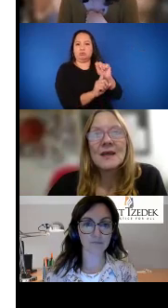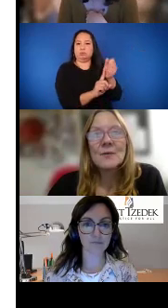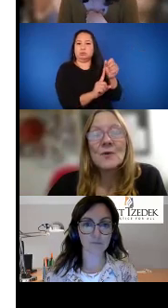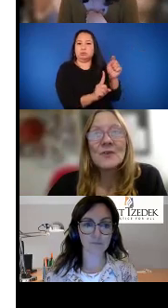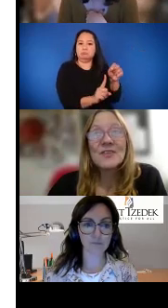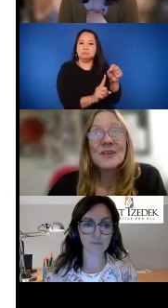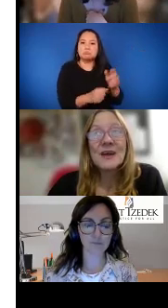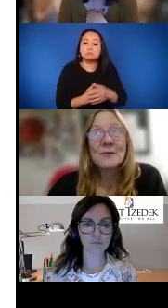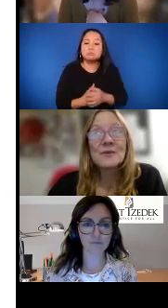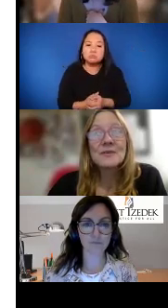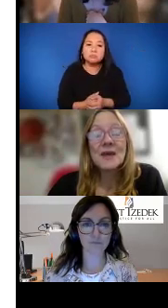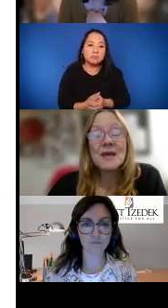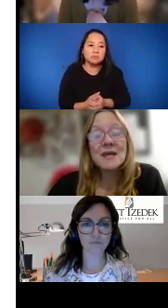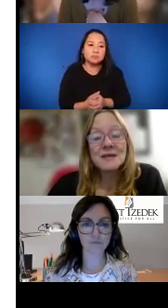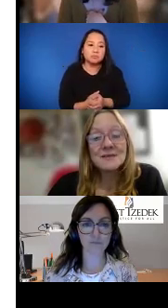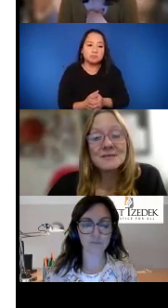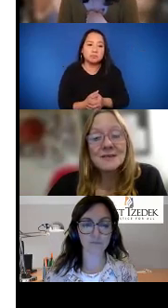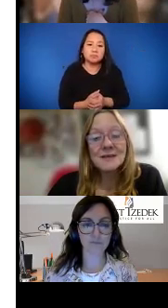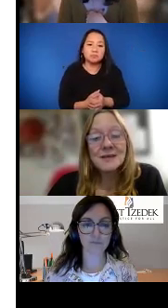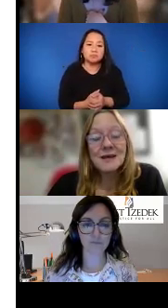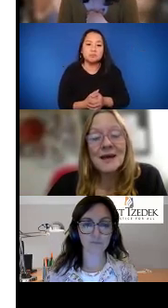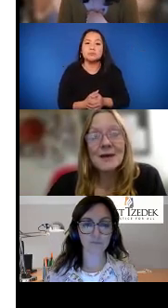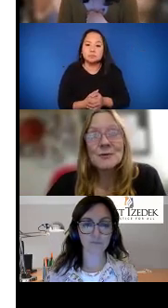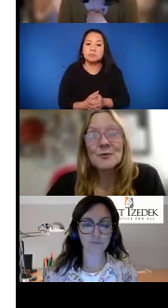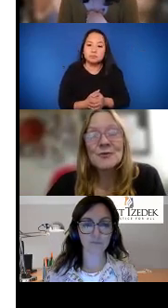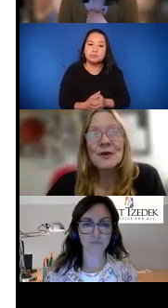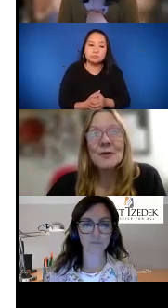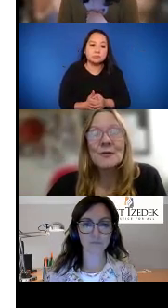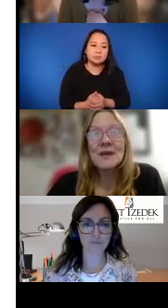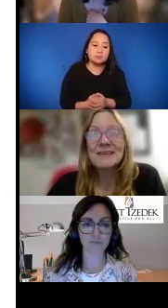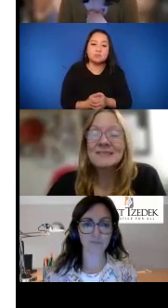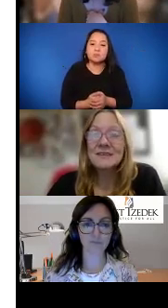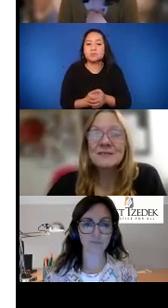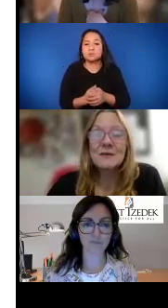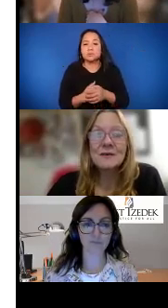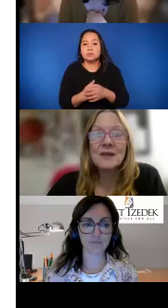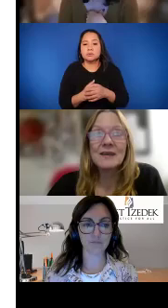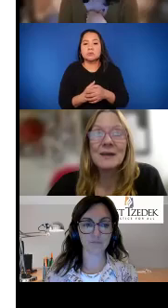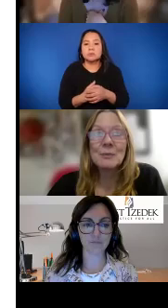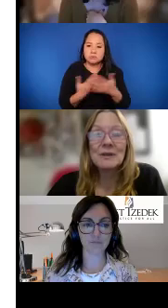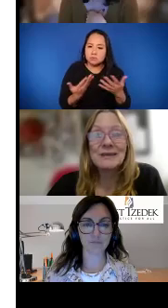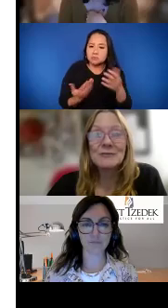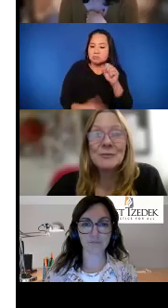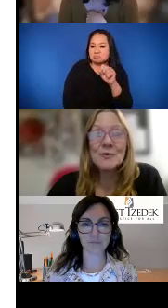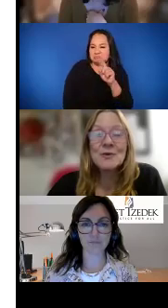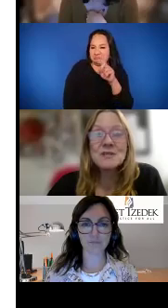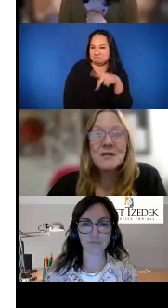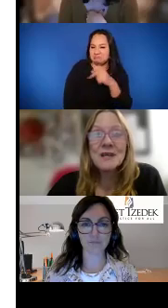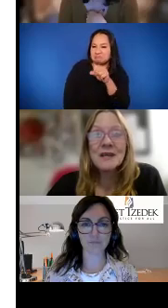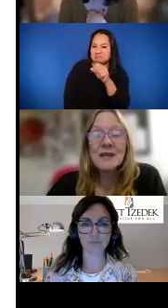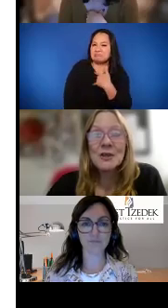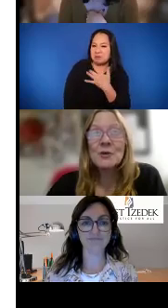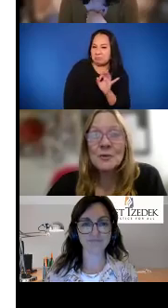Yeah, one other thing I would say is I would also insist on getting a police